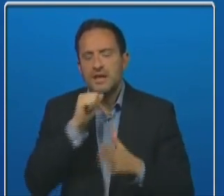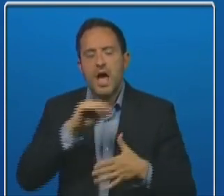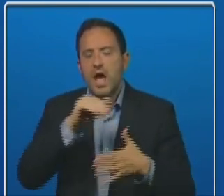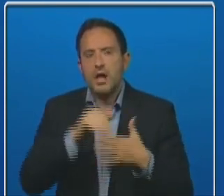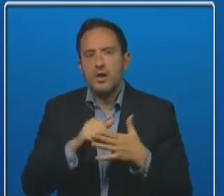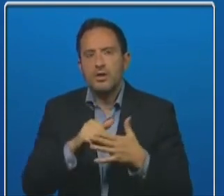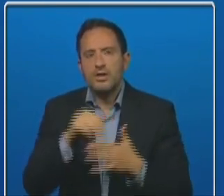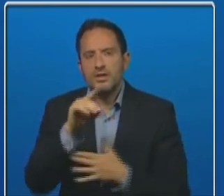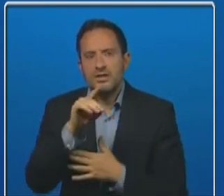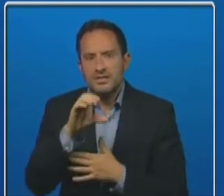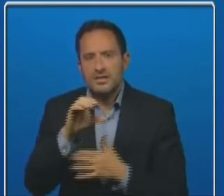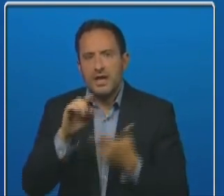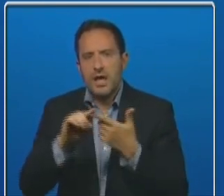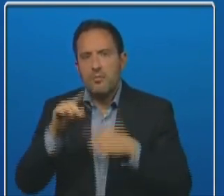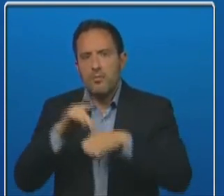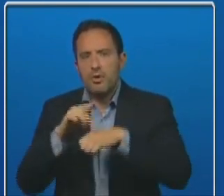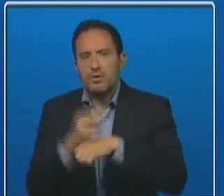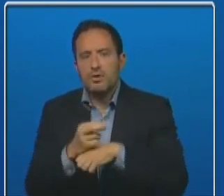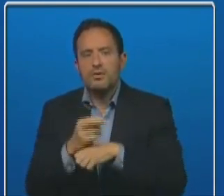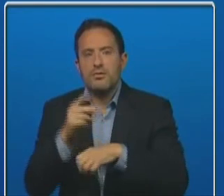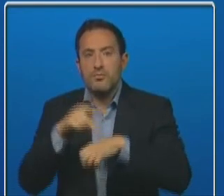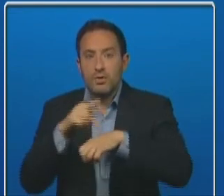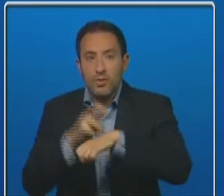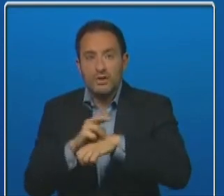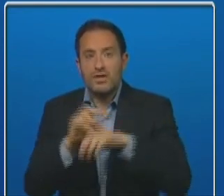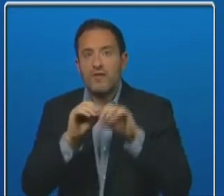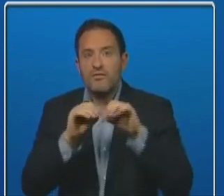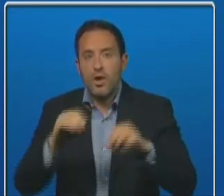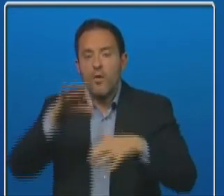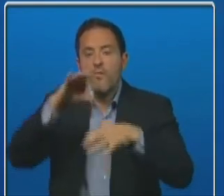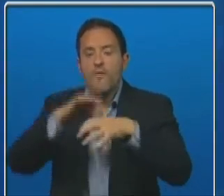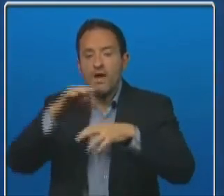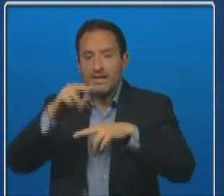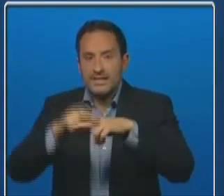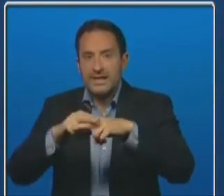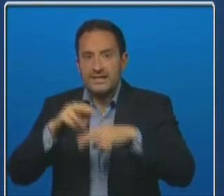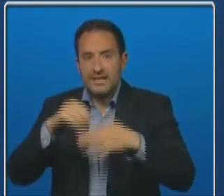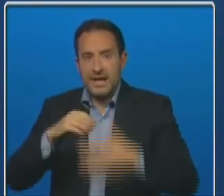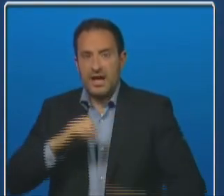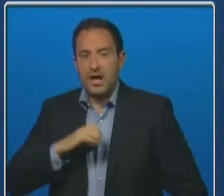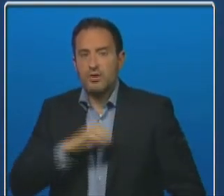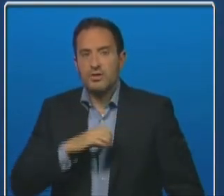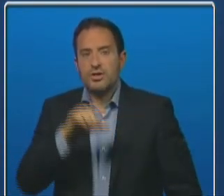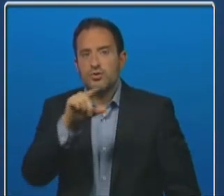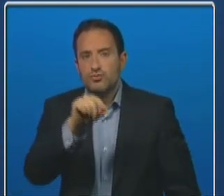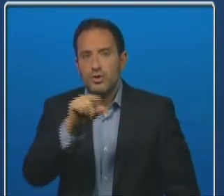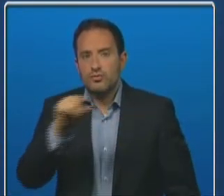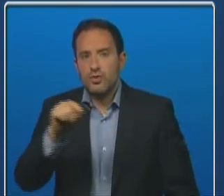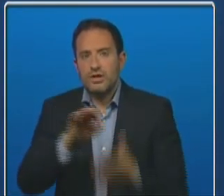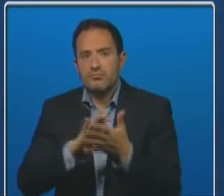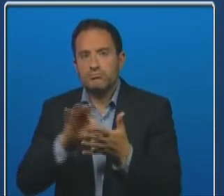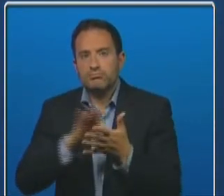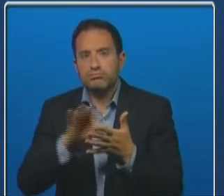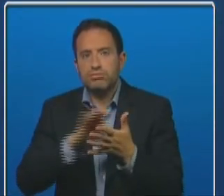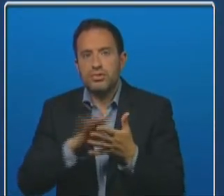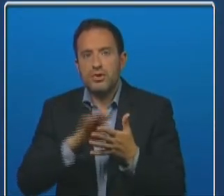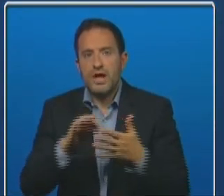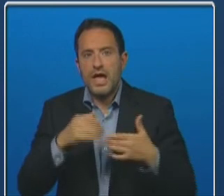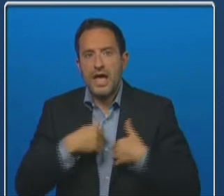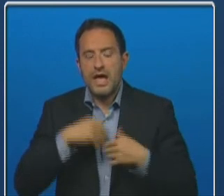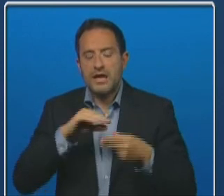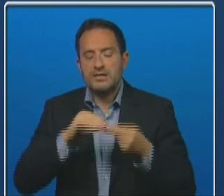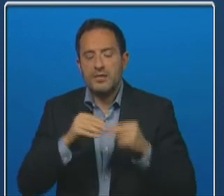and Puerto Rico, because they have no voting seats in the Congress. The 2020 census apportionment population includes the number of